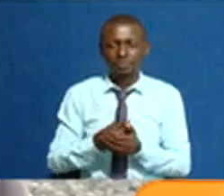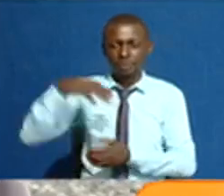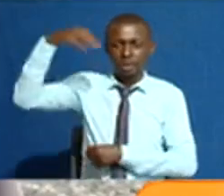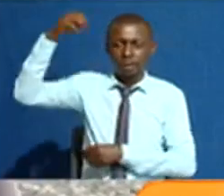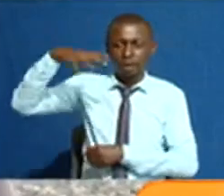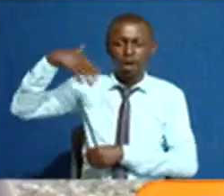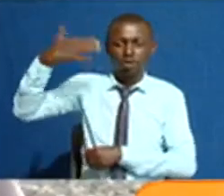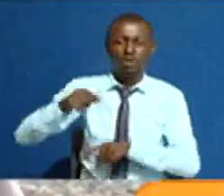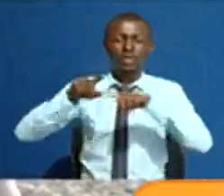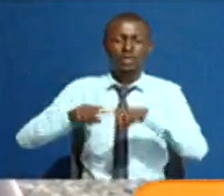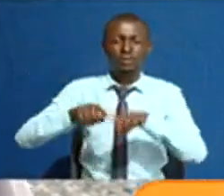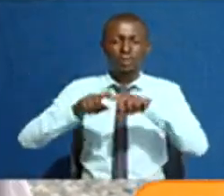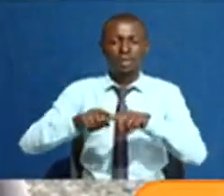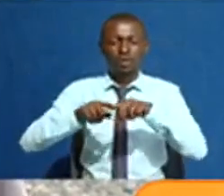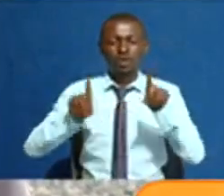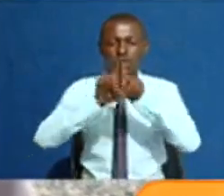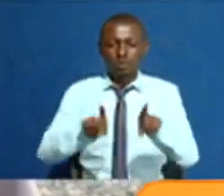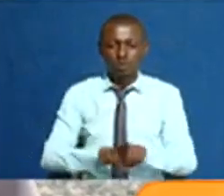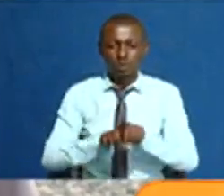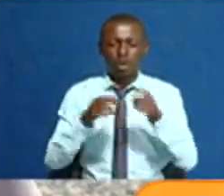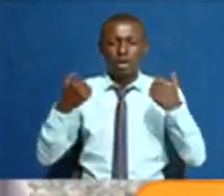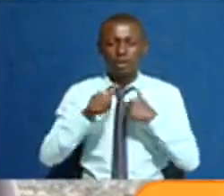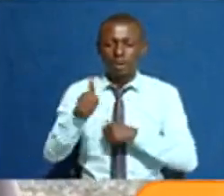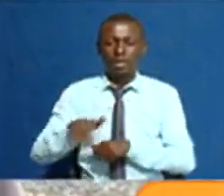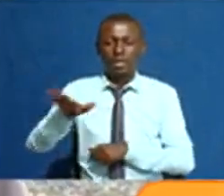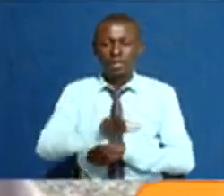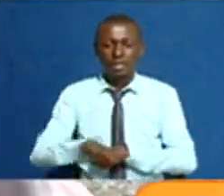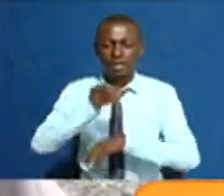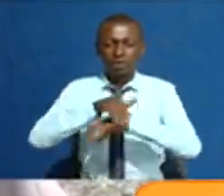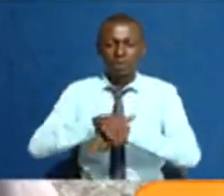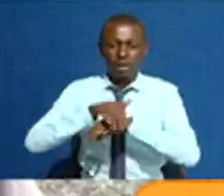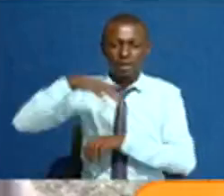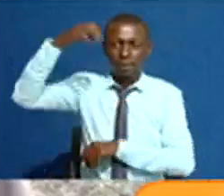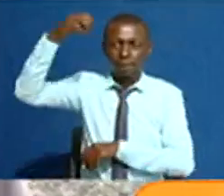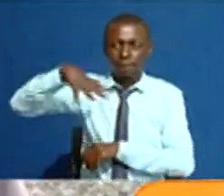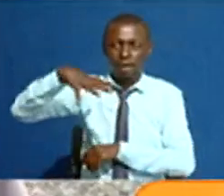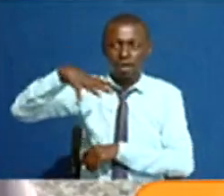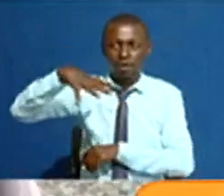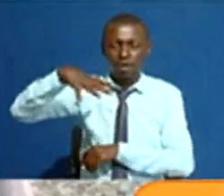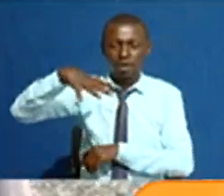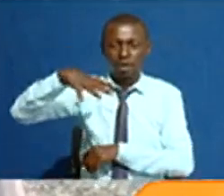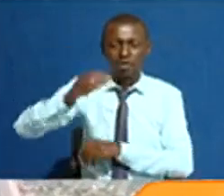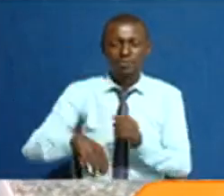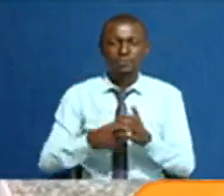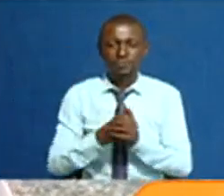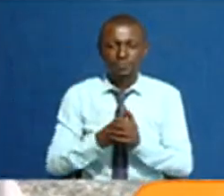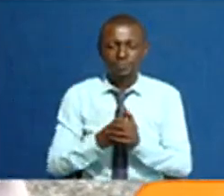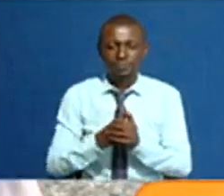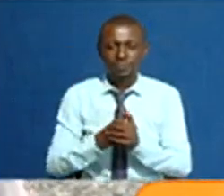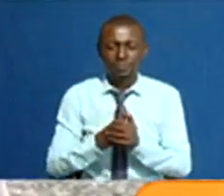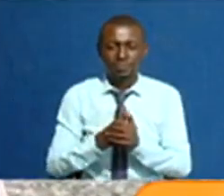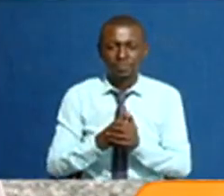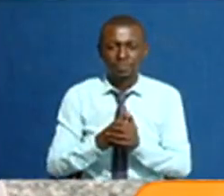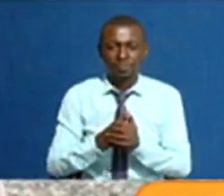reliable, but also we have created one more source of power to those areas. Apart from the new lines that we have done from the Nairobi Ring, the